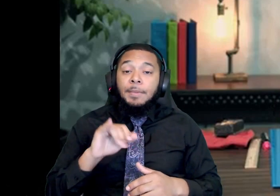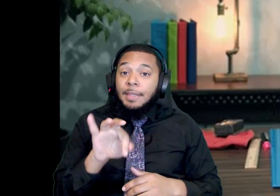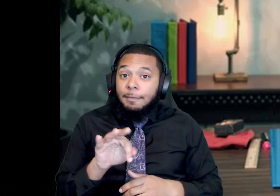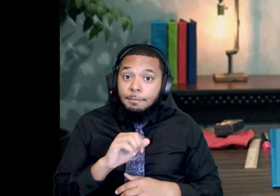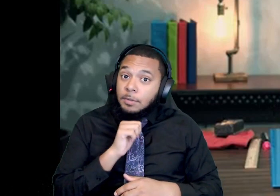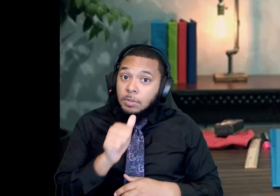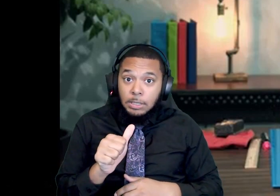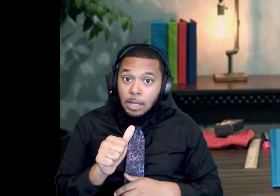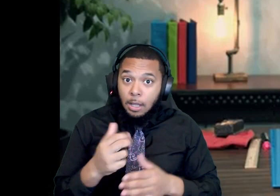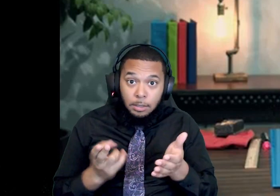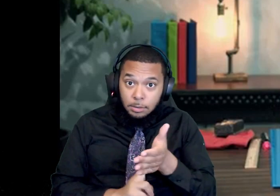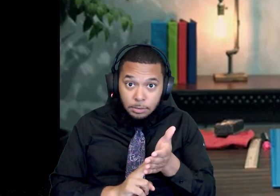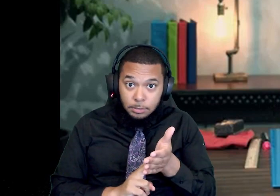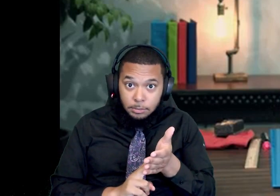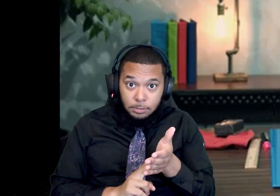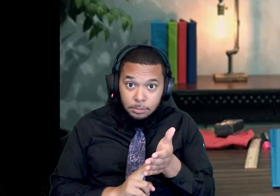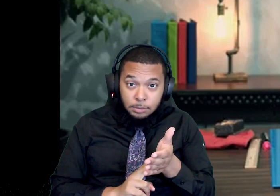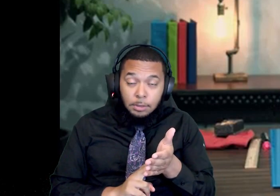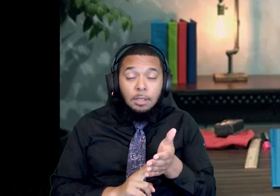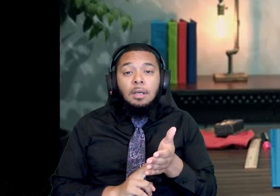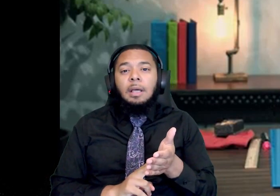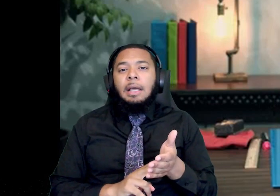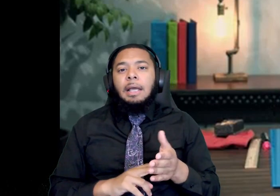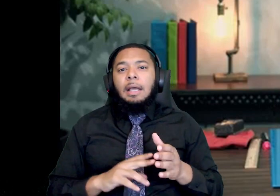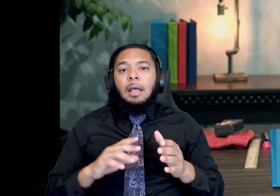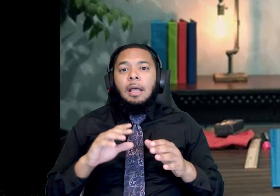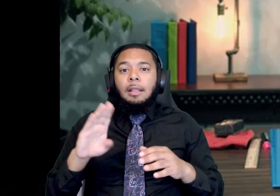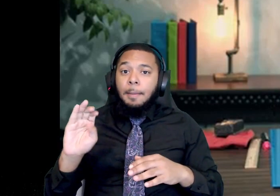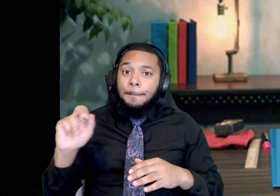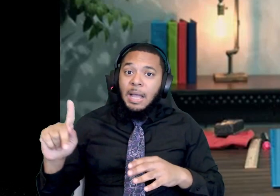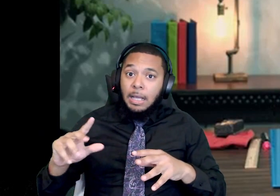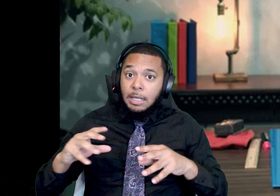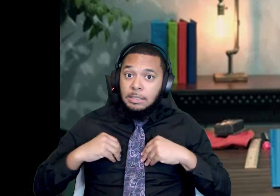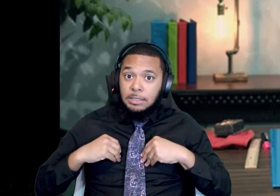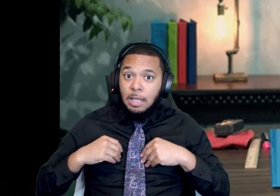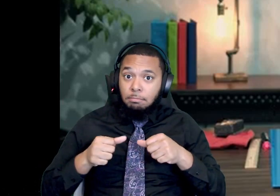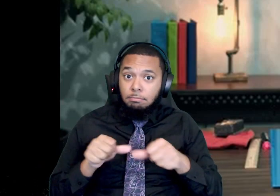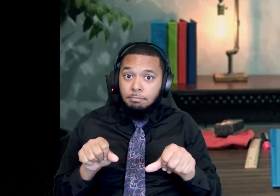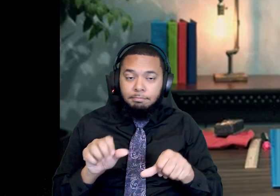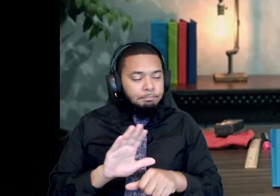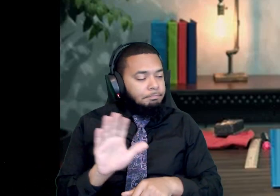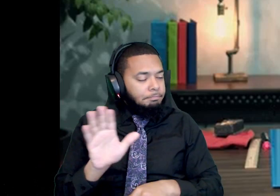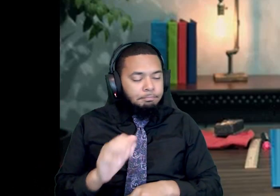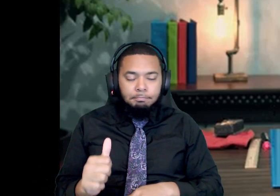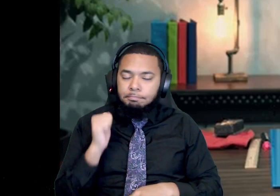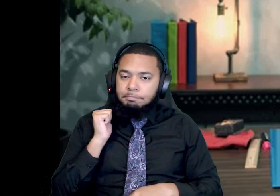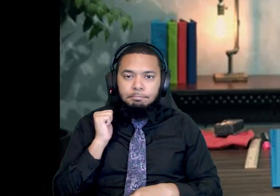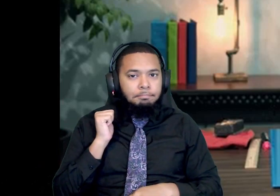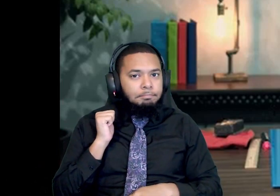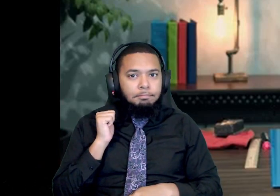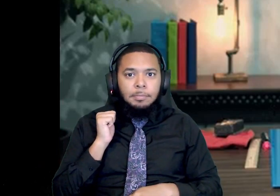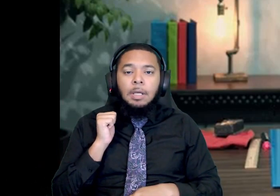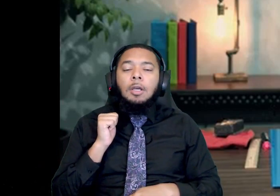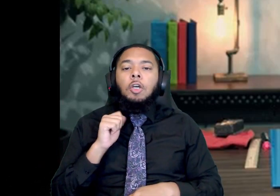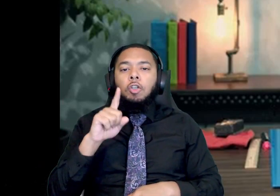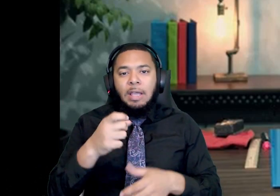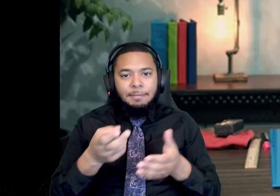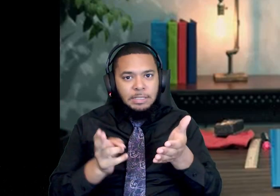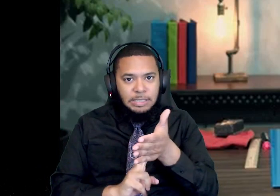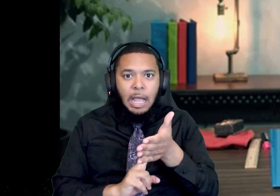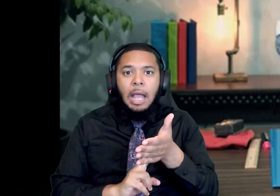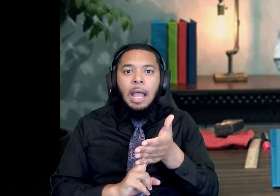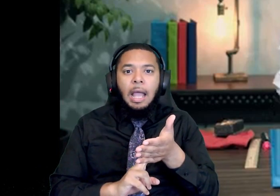don't endorse it or sign it, then it won't be accepted. You have to make sure that you're signing the back of the check. That's how you know that it's a done